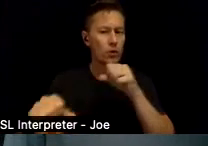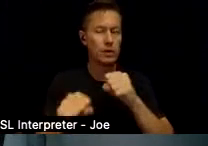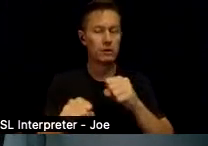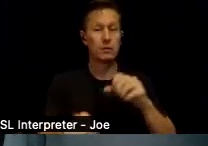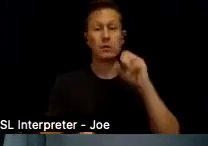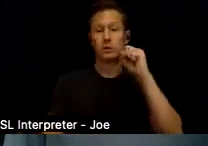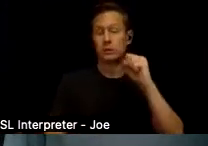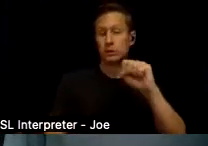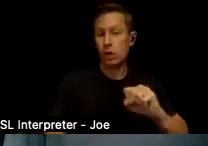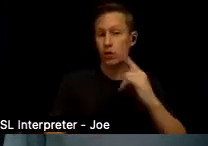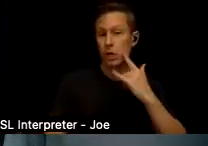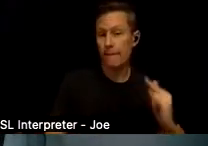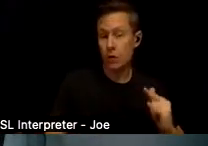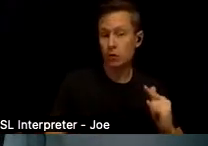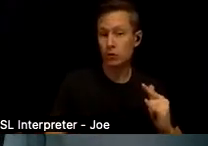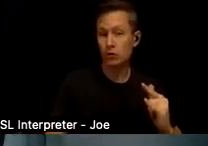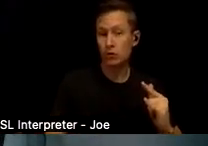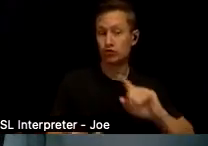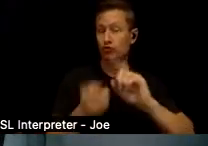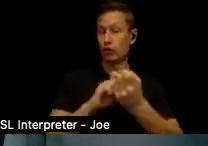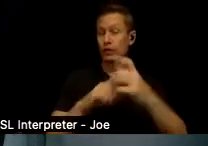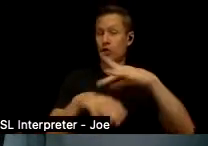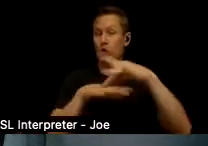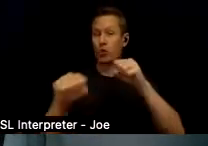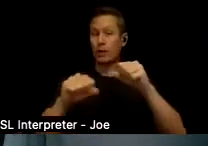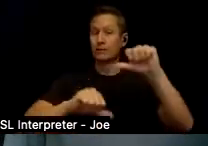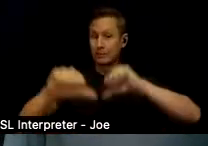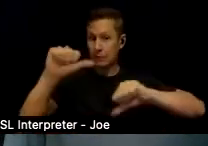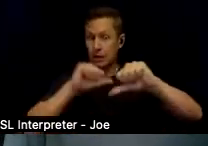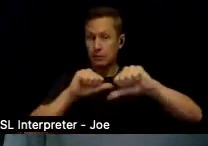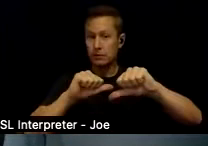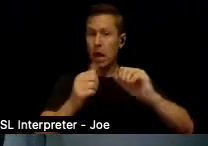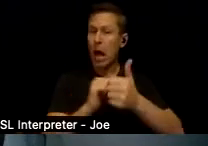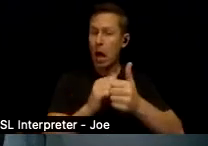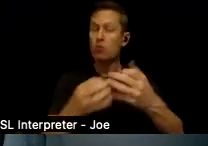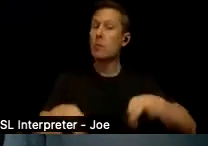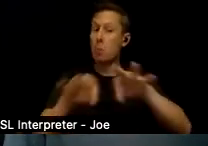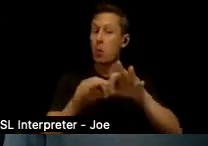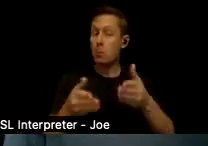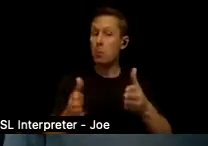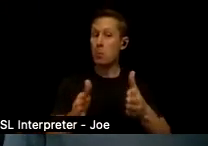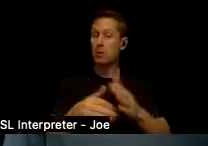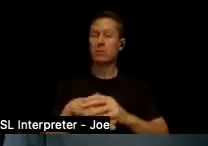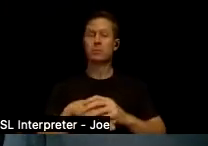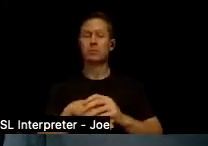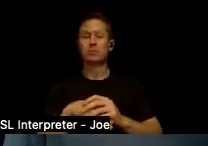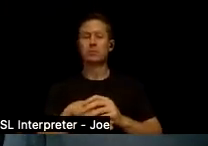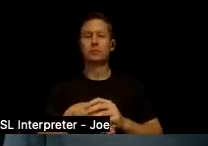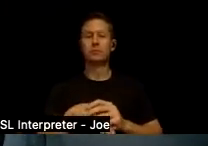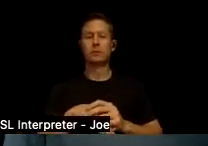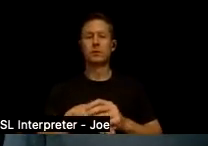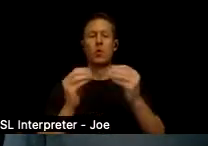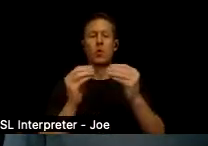really did shake up earthquake science in some very important ways, as I indicated with the bullets